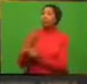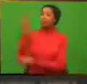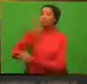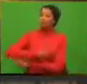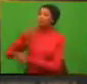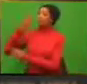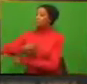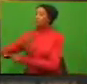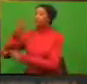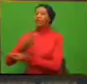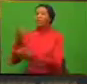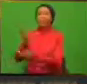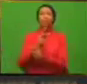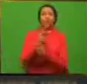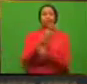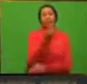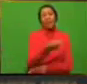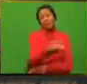Mr. President.